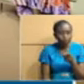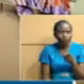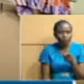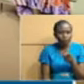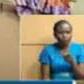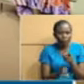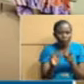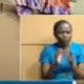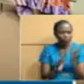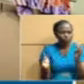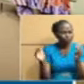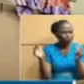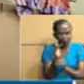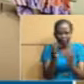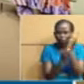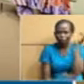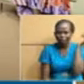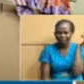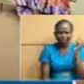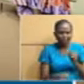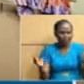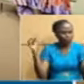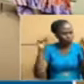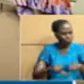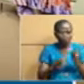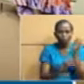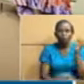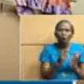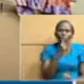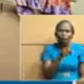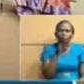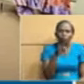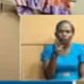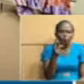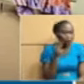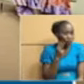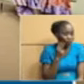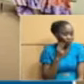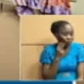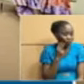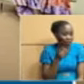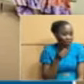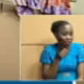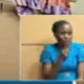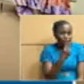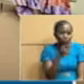extremely poor, live in extreme poverty. You have another about 1.2 million that are teetering.